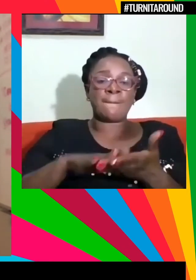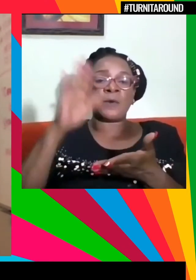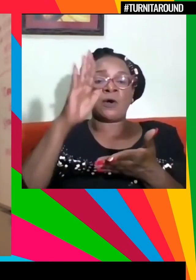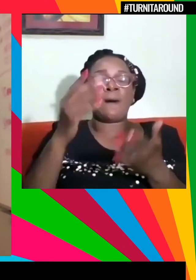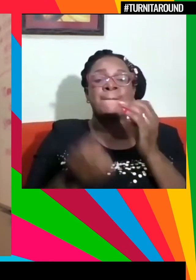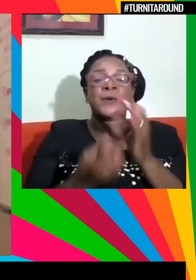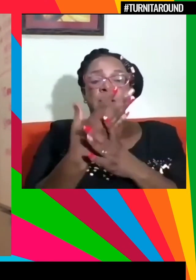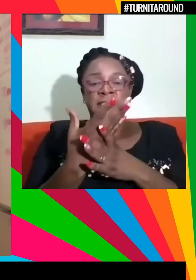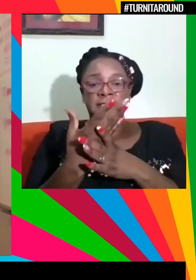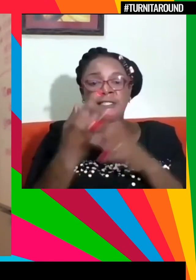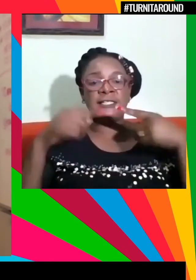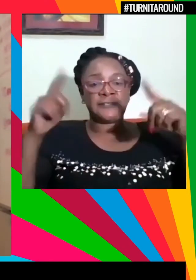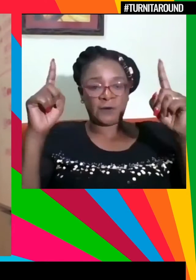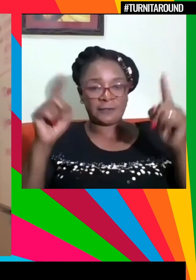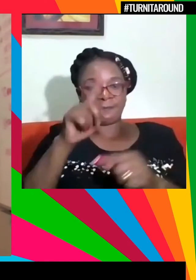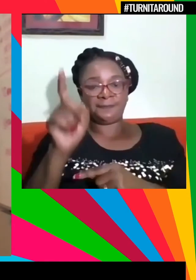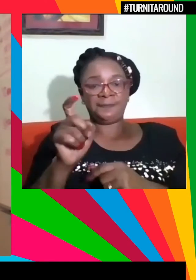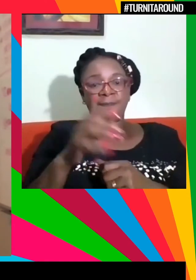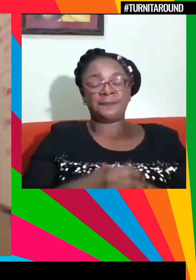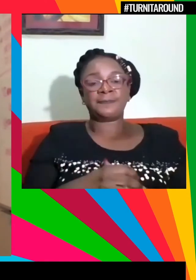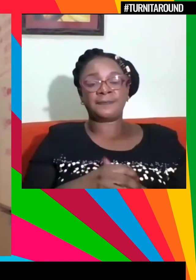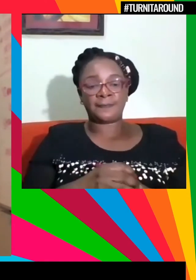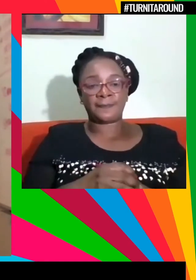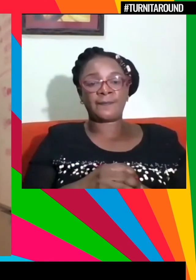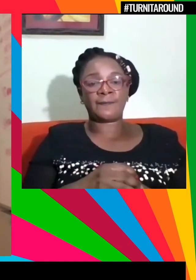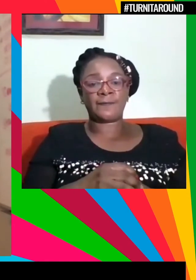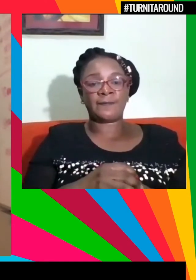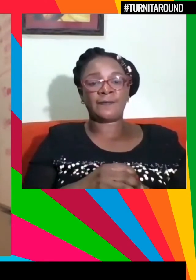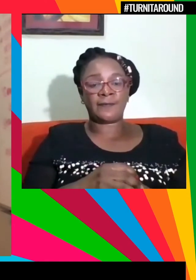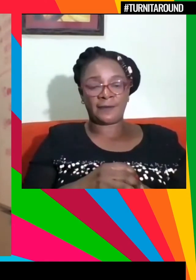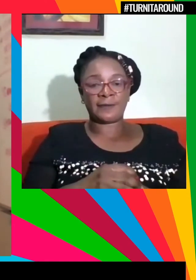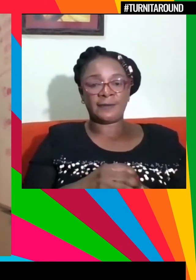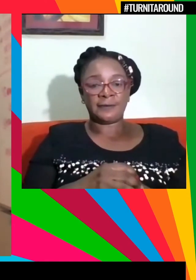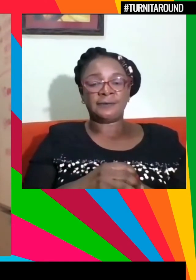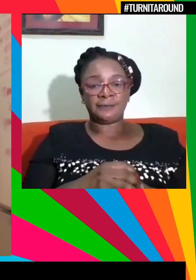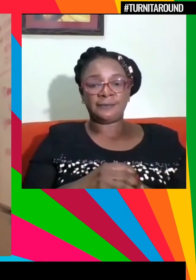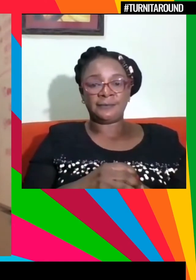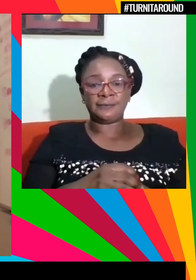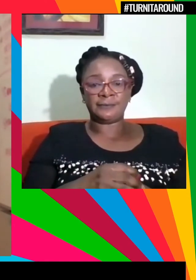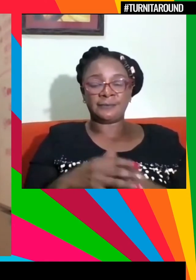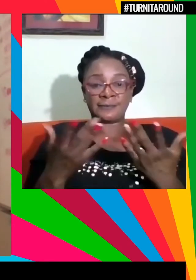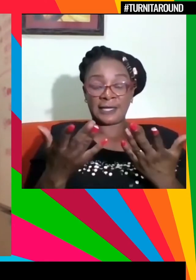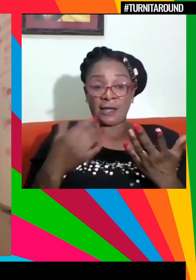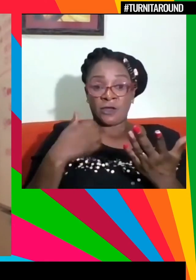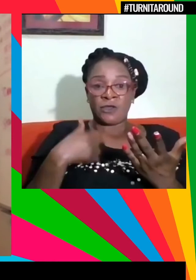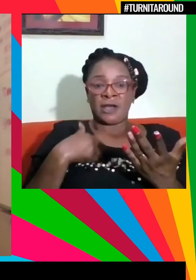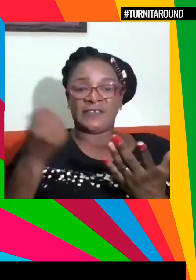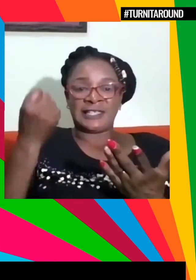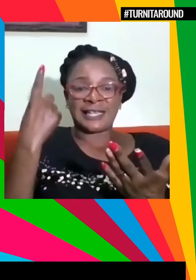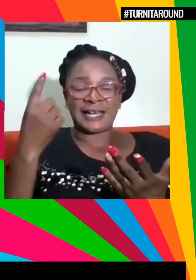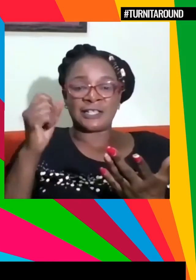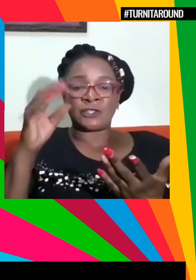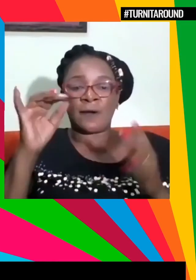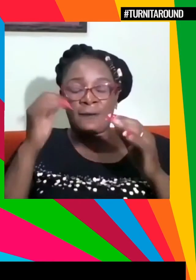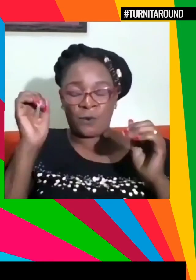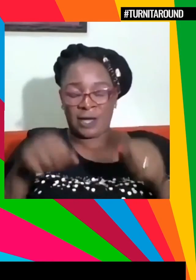more successfully. I don't know if anyone wants to dive in first. Guy, I know you are kind of already on this train, so maybe you can